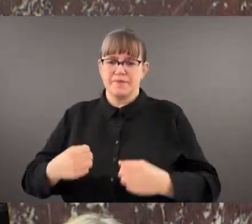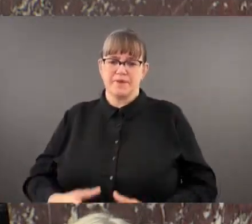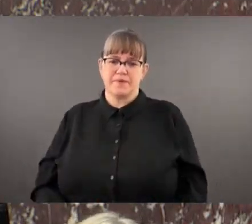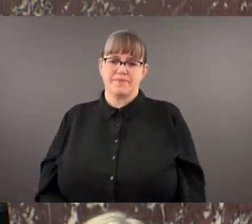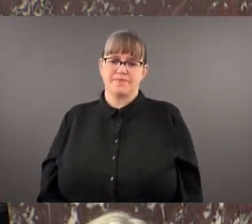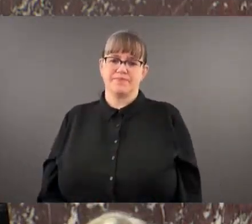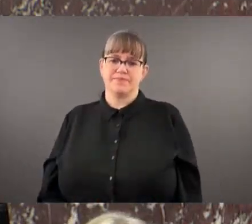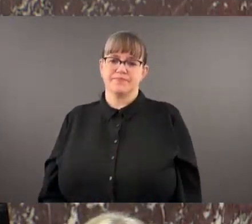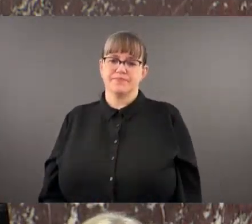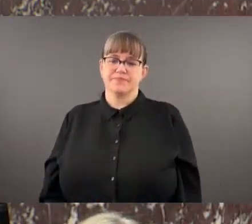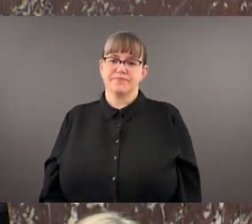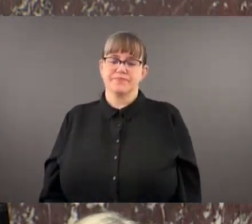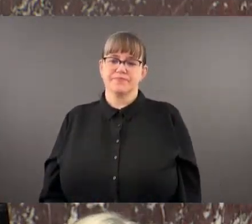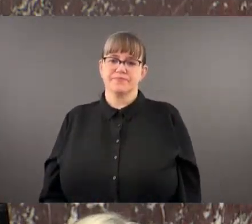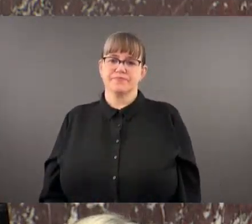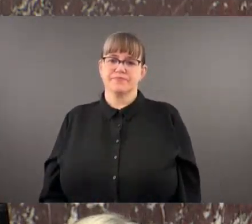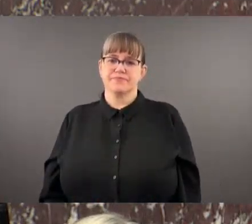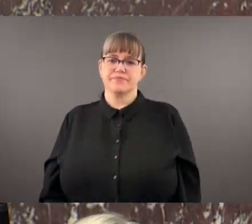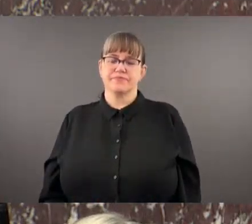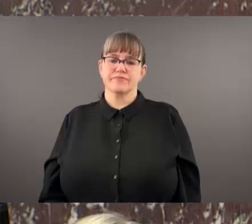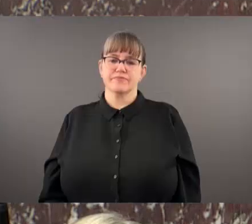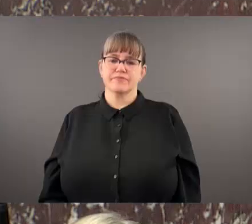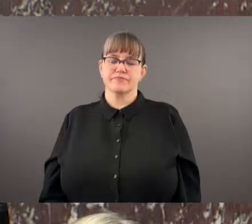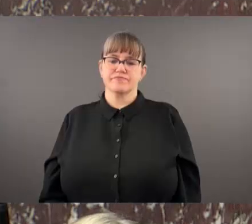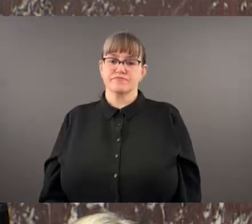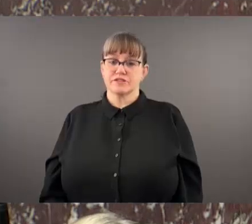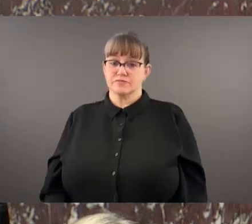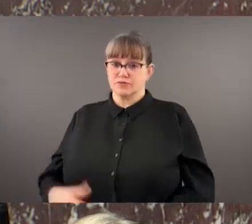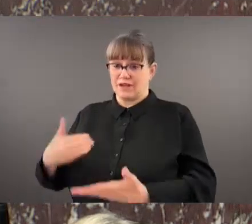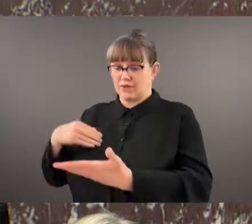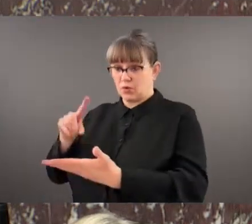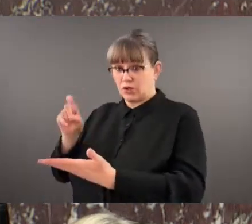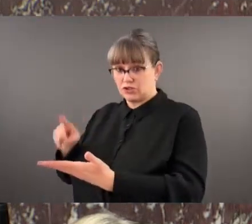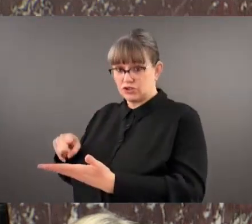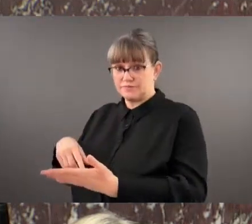inconvenient. Question, member? My question is this.